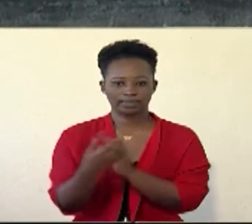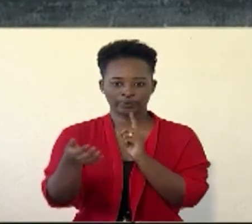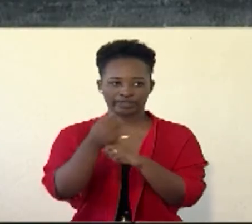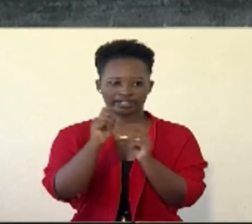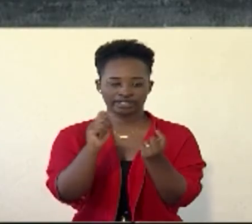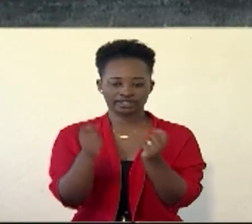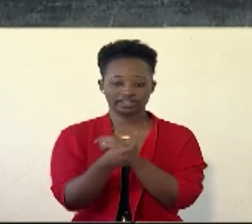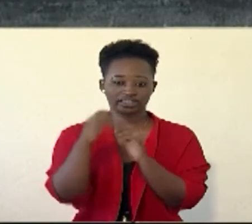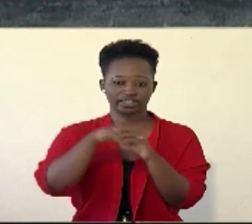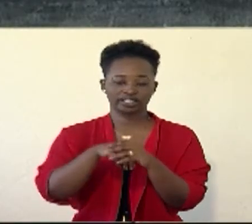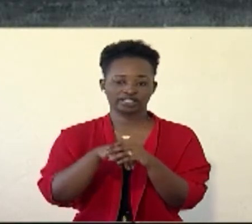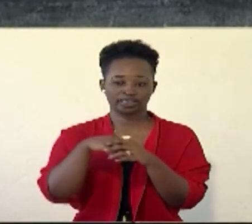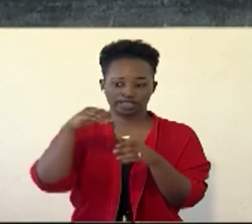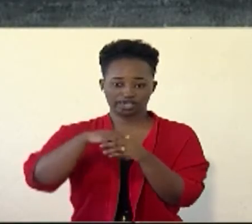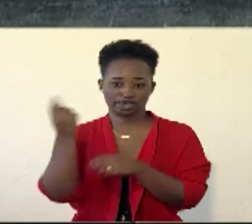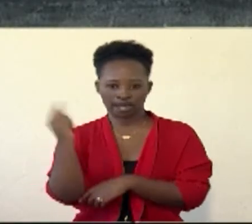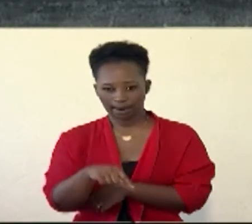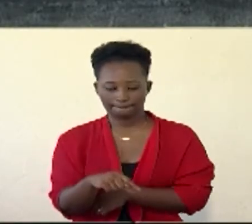in income,